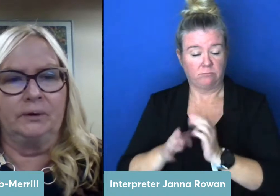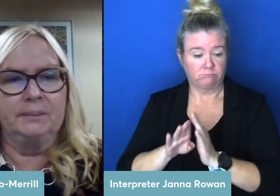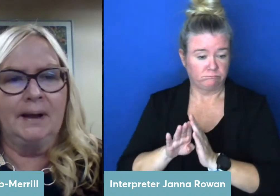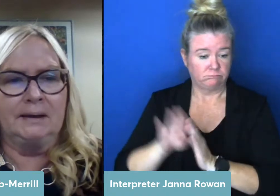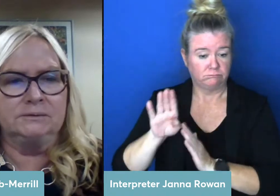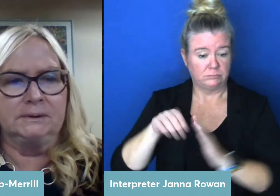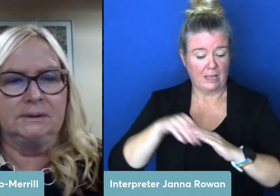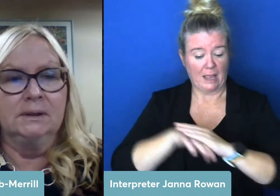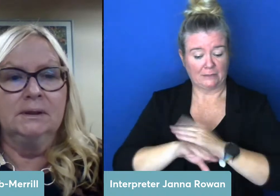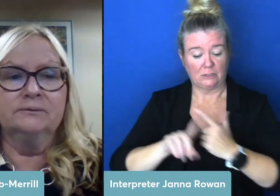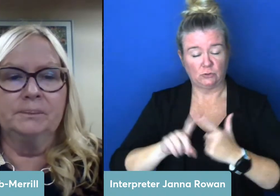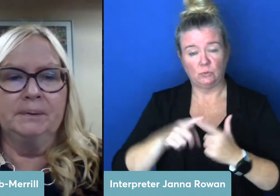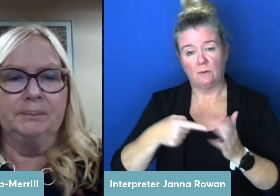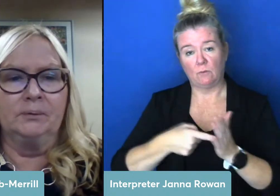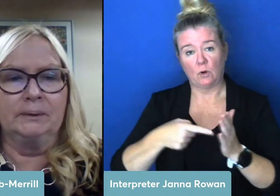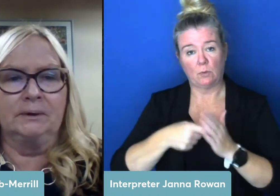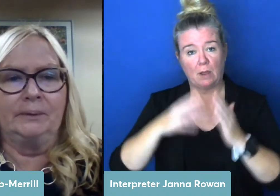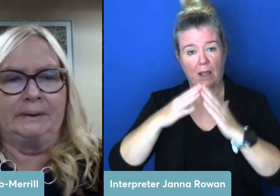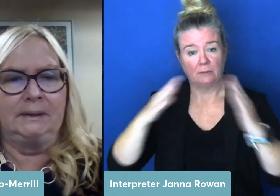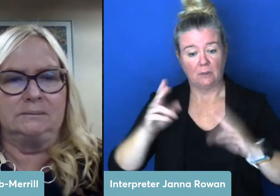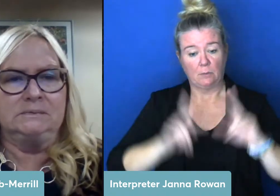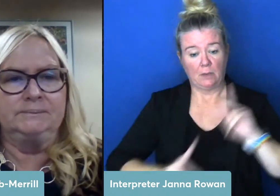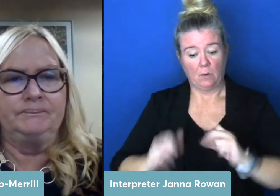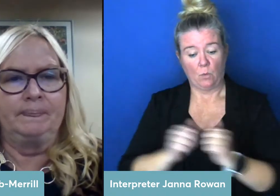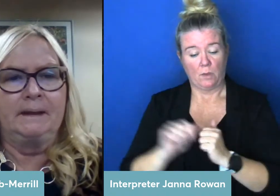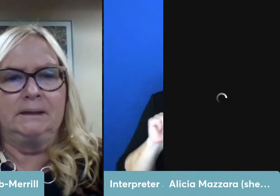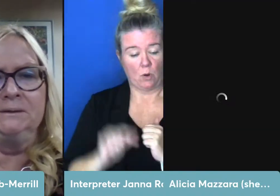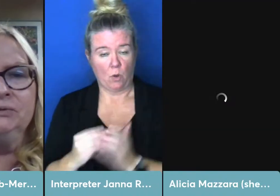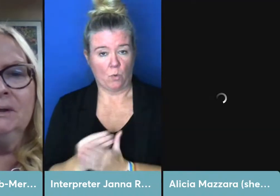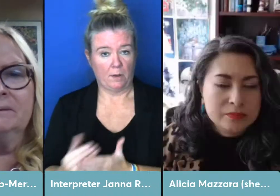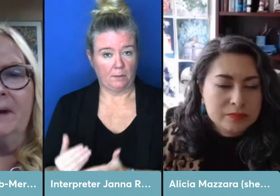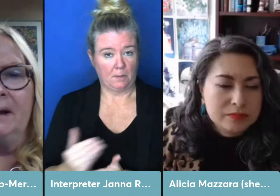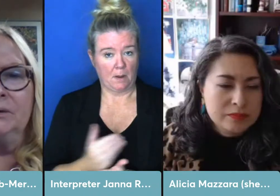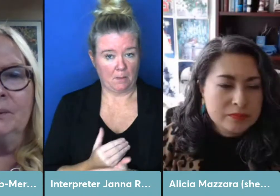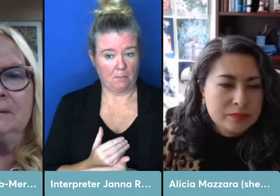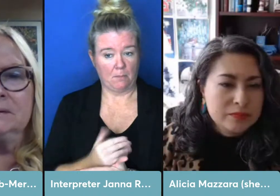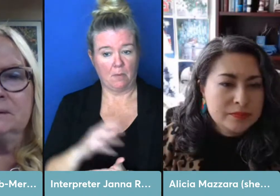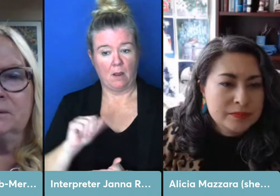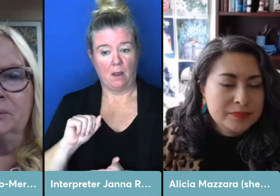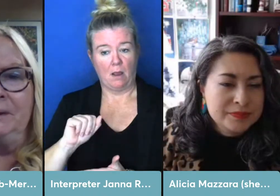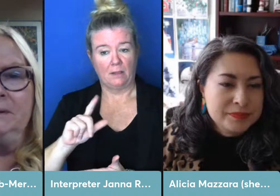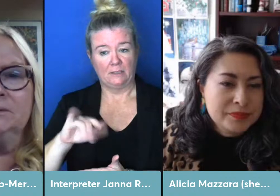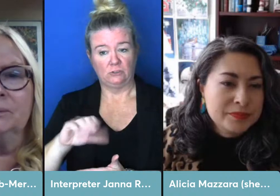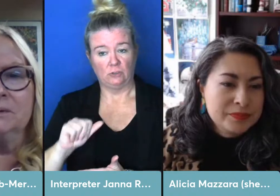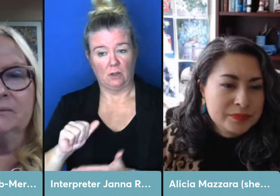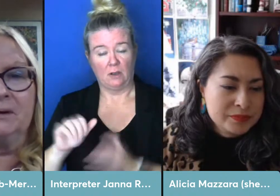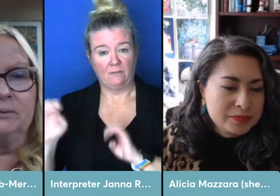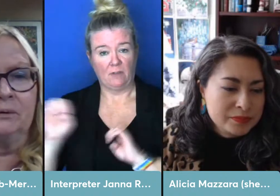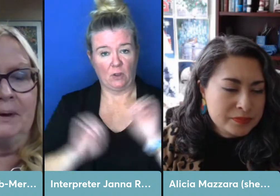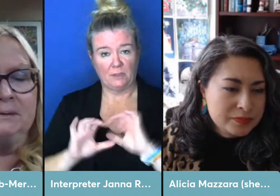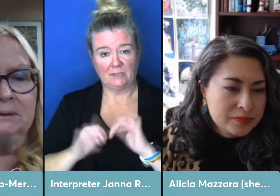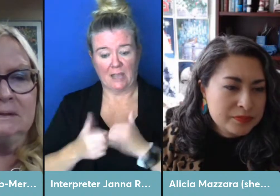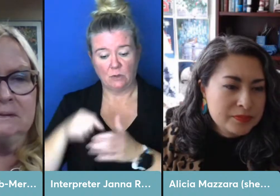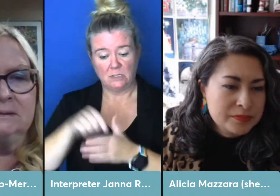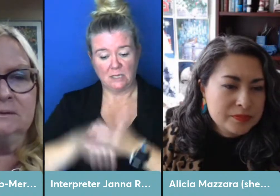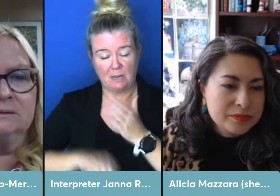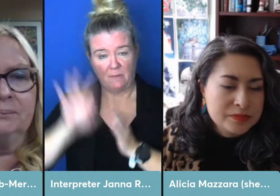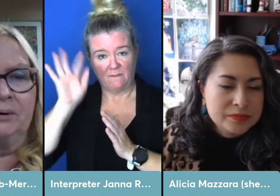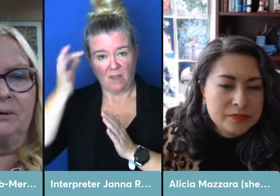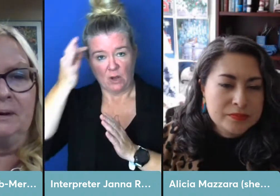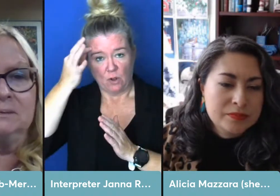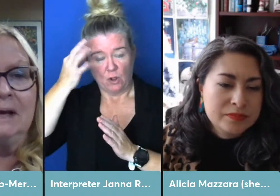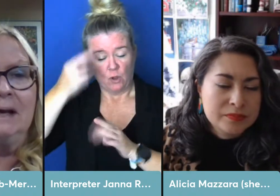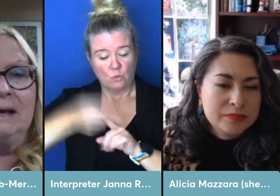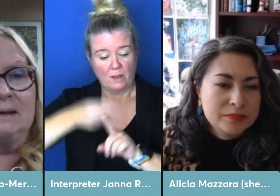to affordable housing for people with low incomes. Alicia evaluates the degree to which federal rental